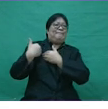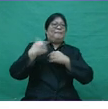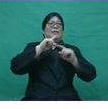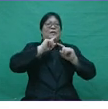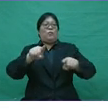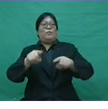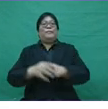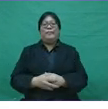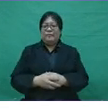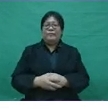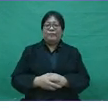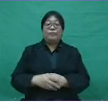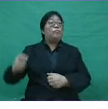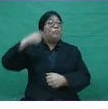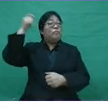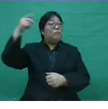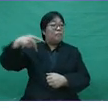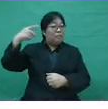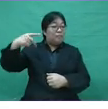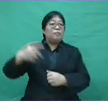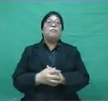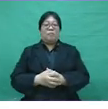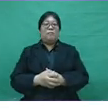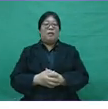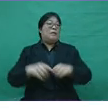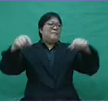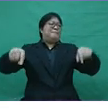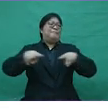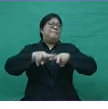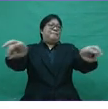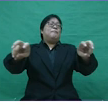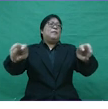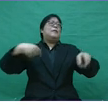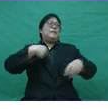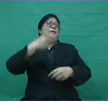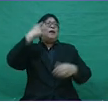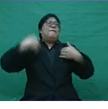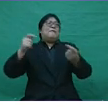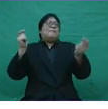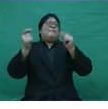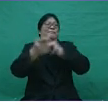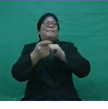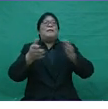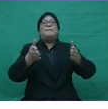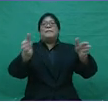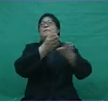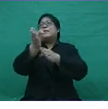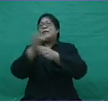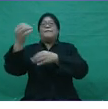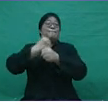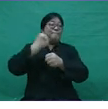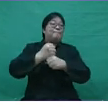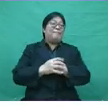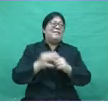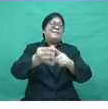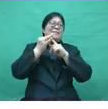shock. Ladies and gentlemen, with this pandemic, we have also seen changes in the labour market, particularly in the